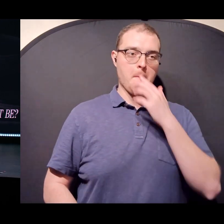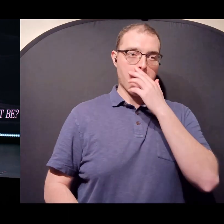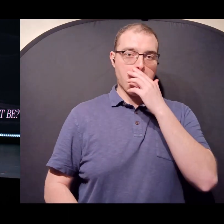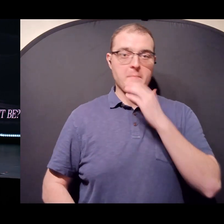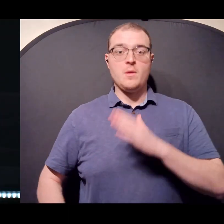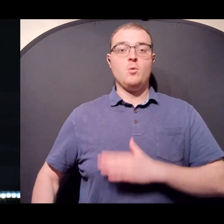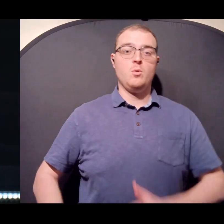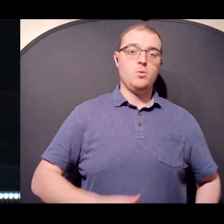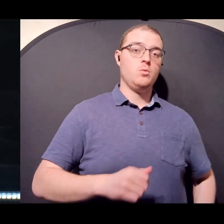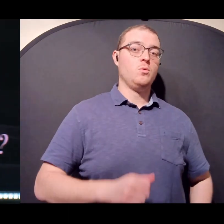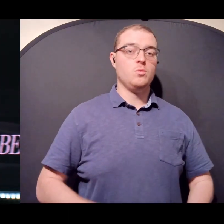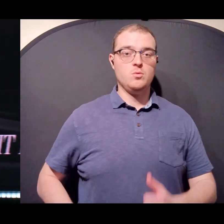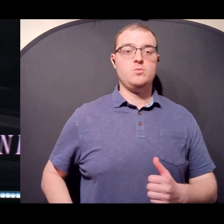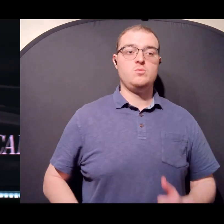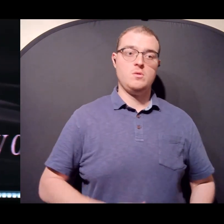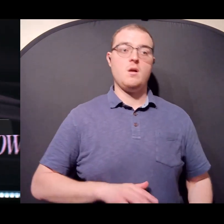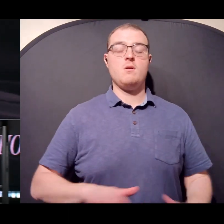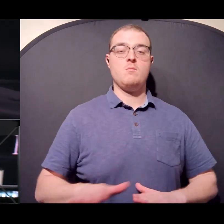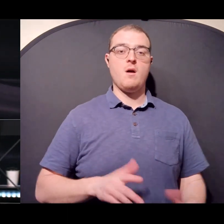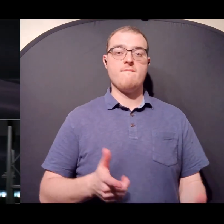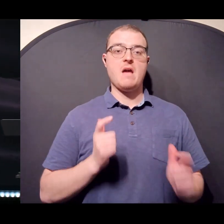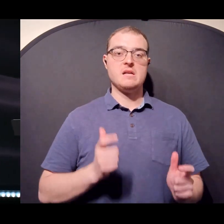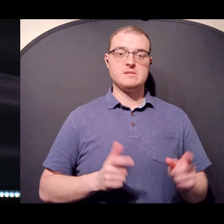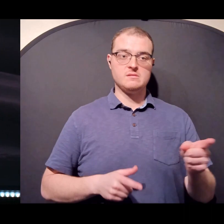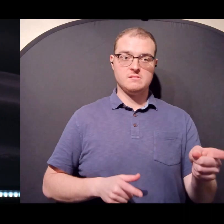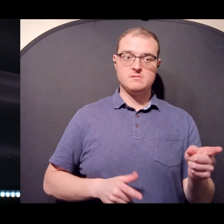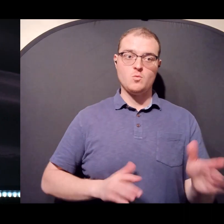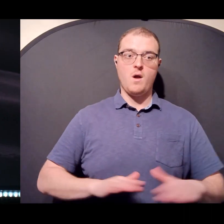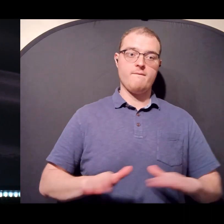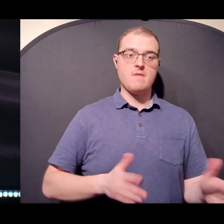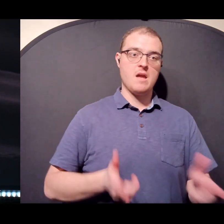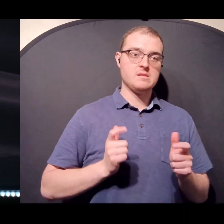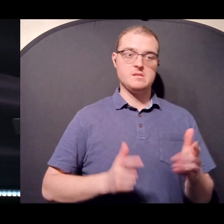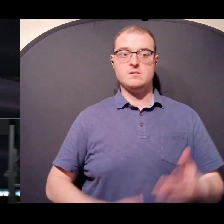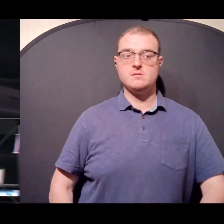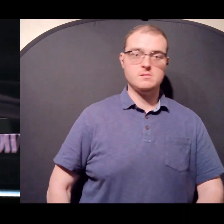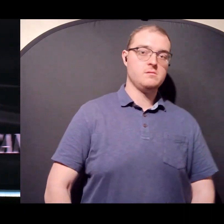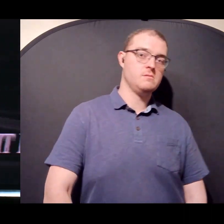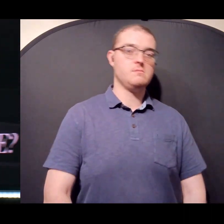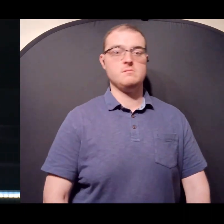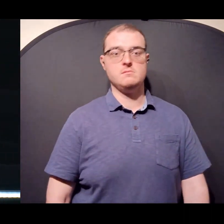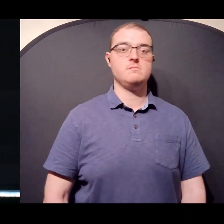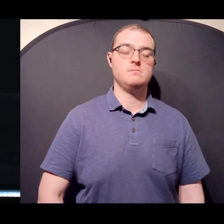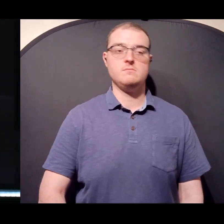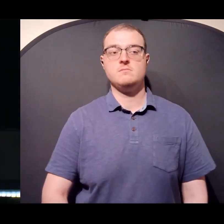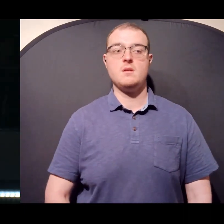a word, expeditiously. But I was going quick. I had the fast walk. I'll give it to you one time. It was just like this.